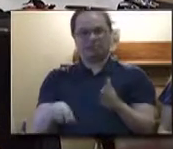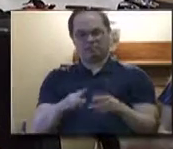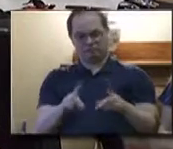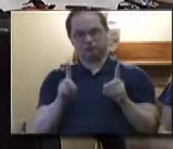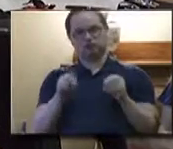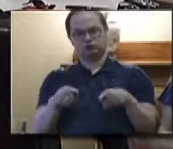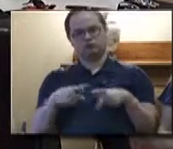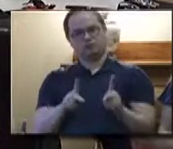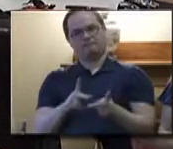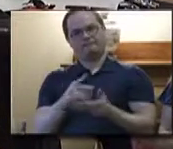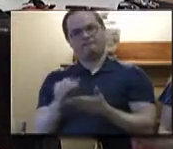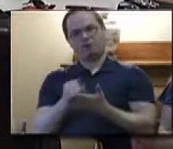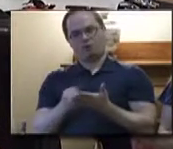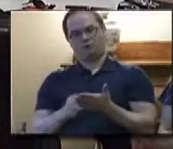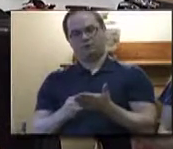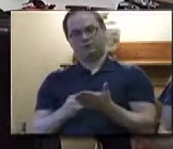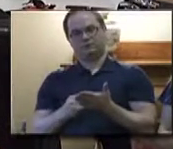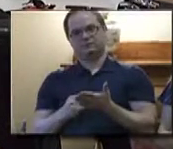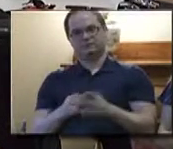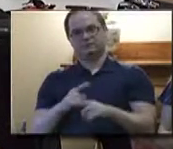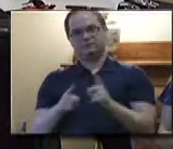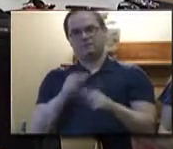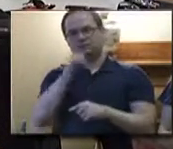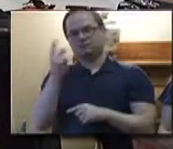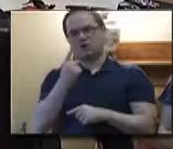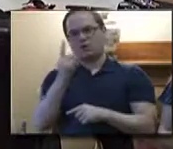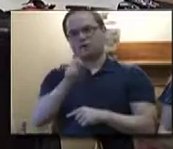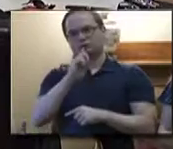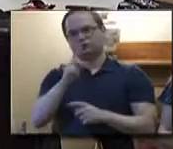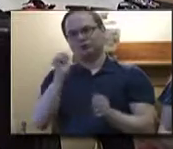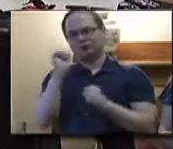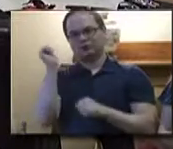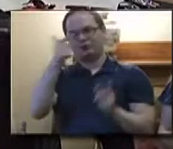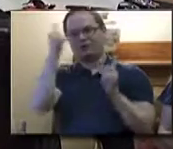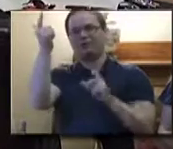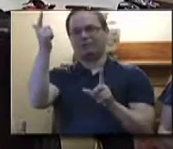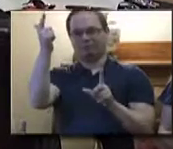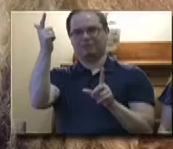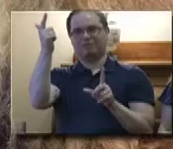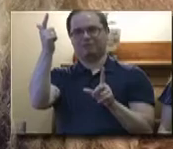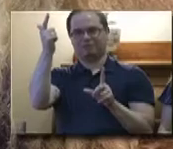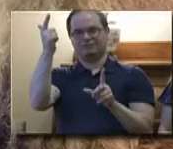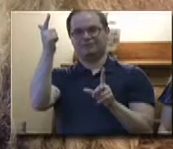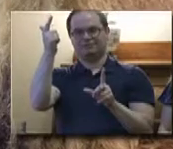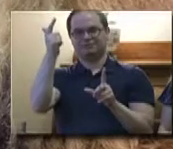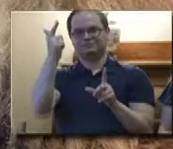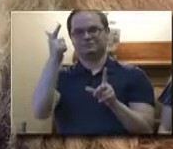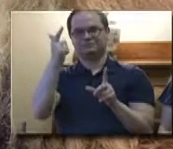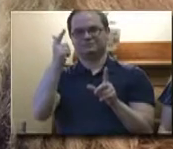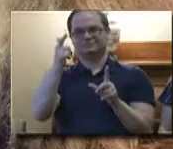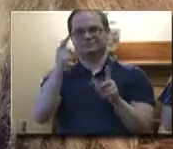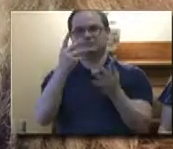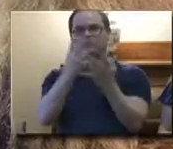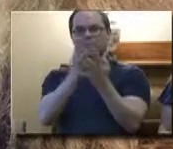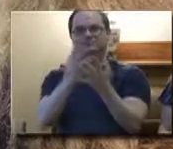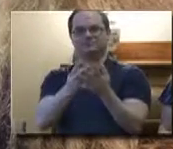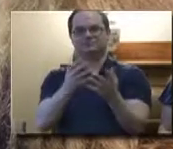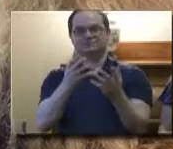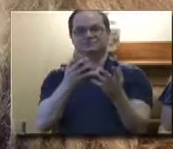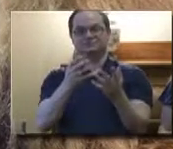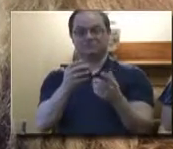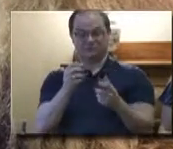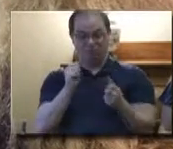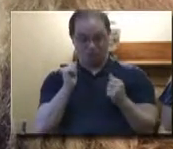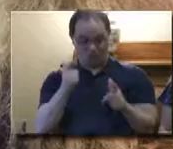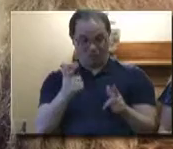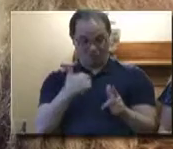them art. It's just that it's not always true for every correction official. Every correction officer doesn't